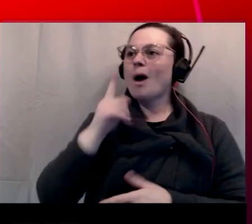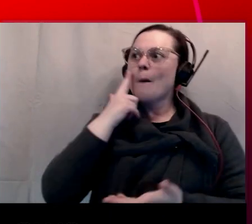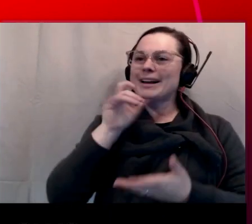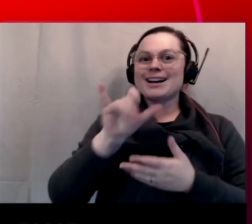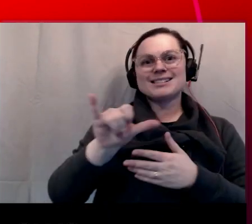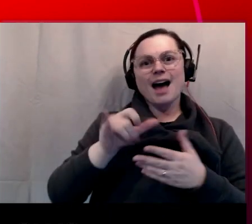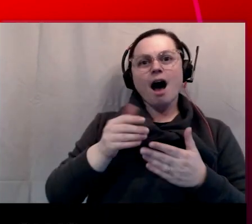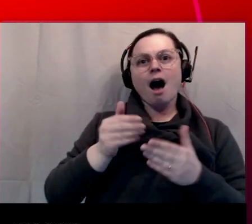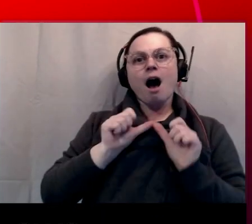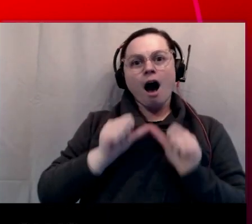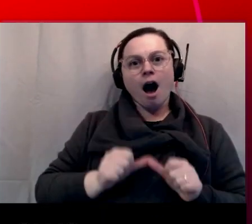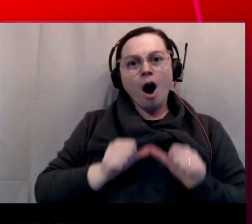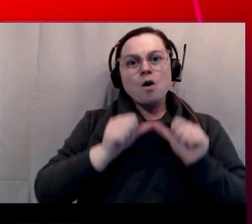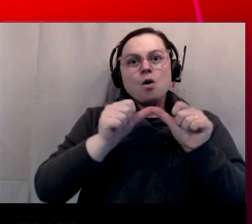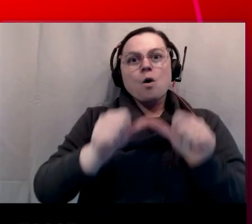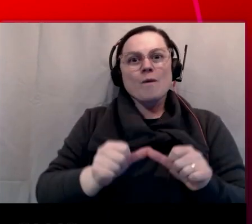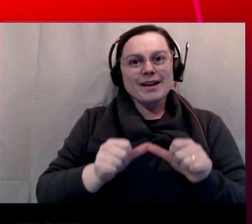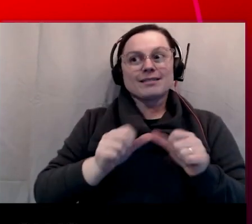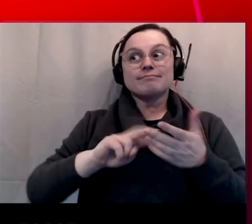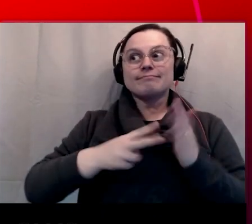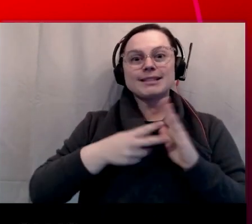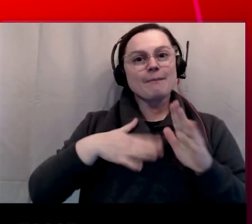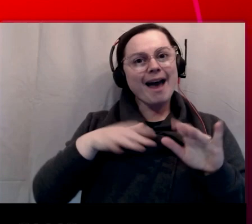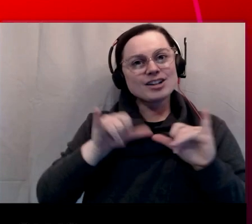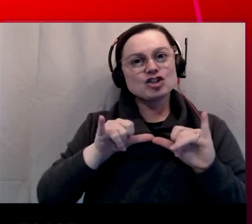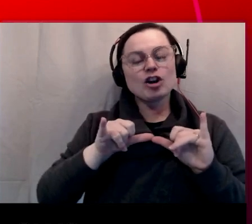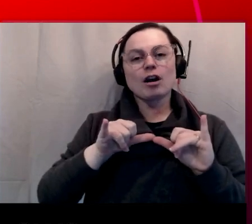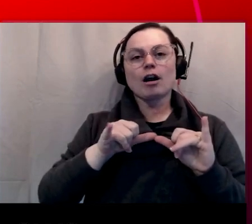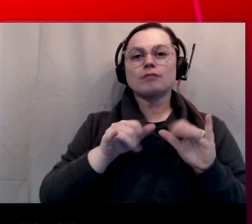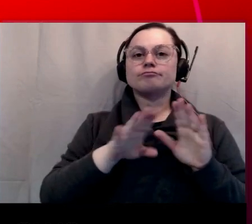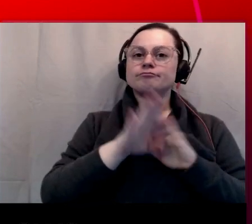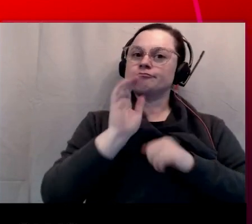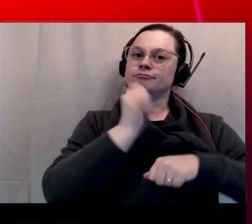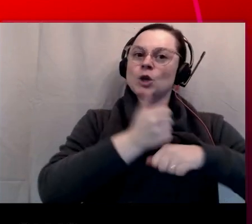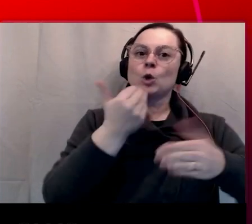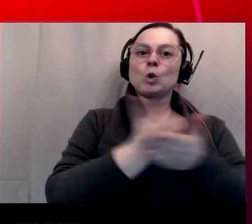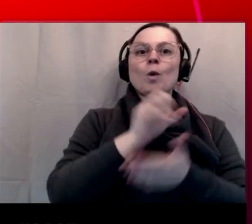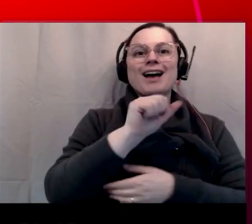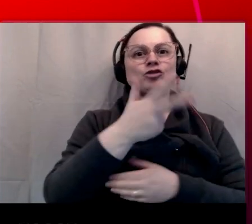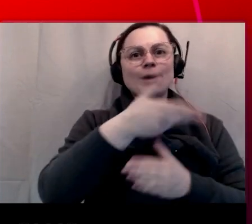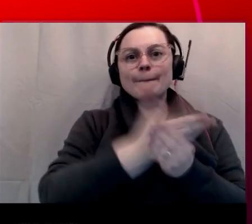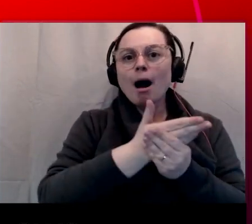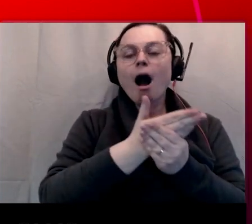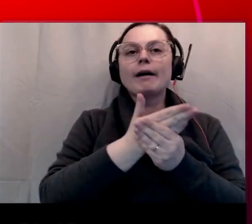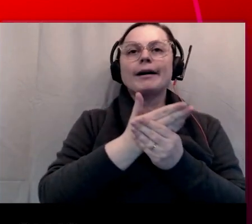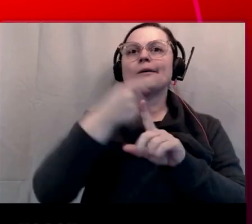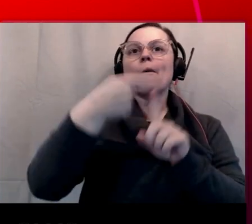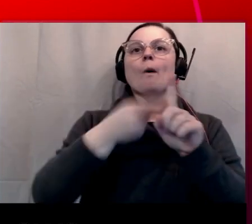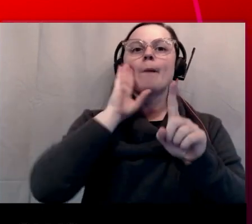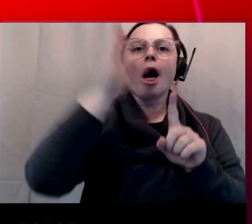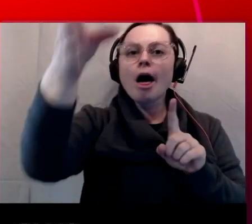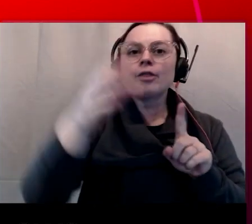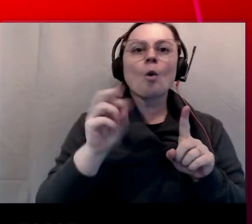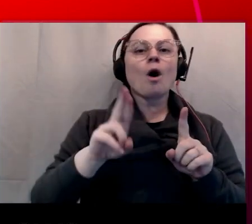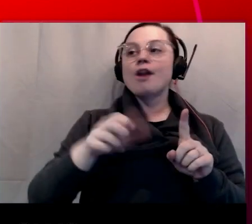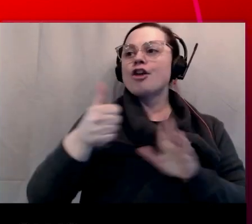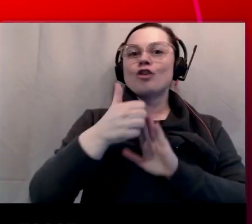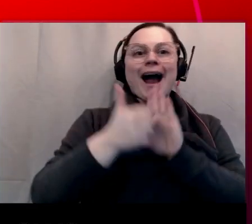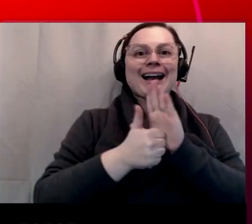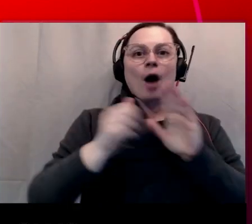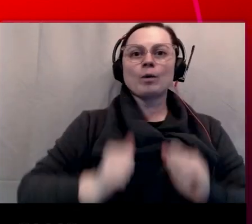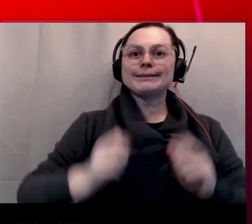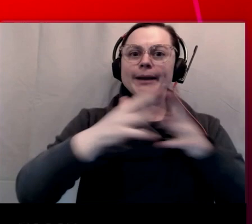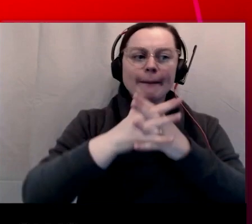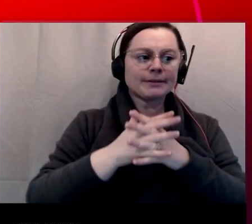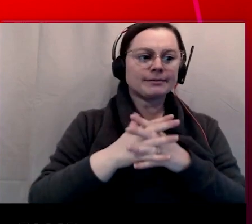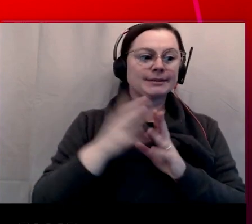thing, if my engineer creates another S3 bucket, a month from now, or we spin up another account and somebody doesn't get the